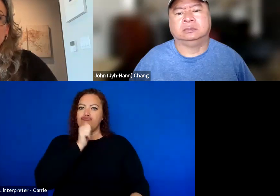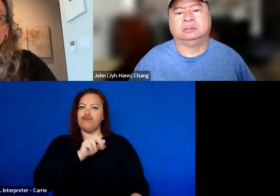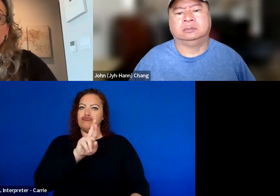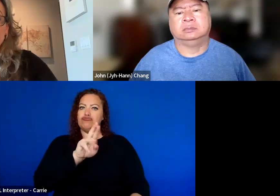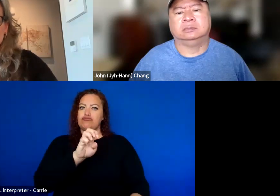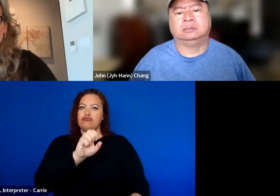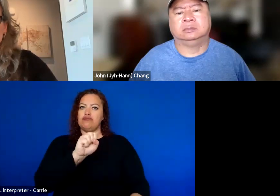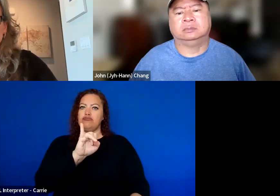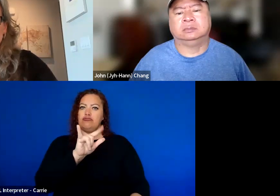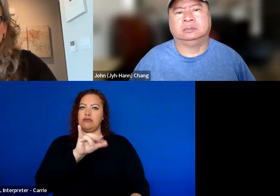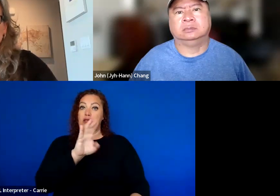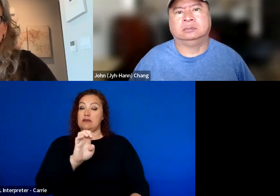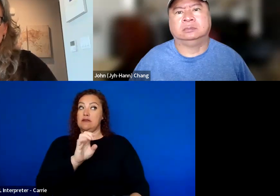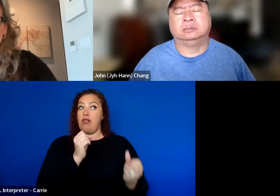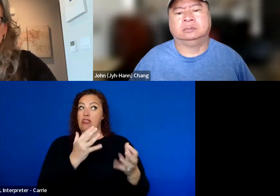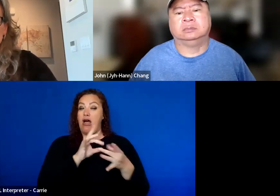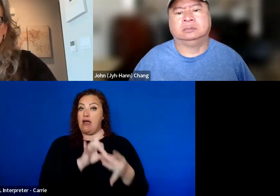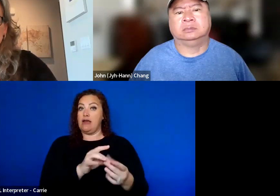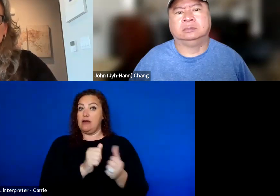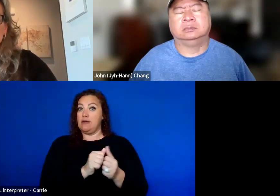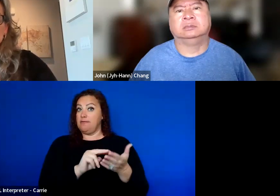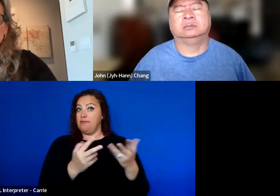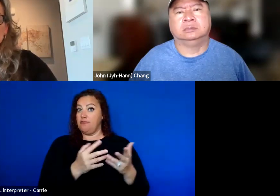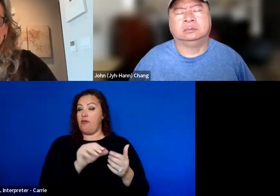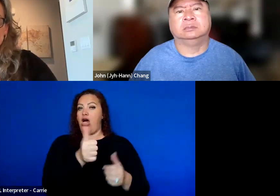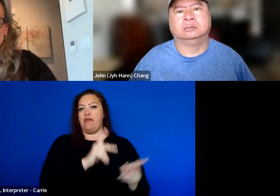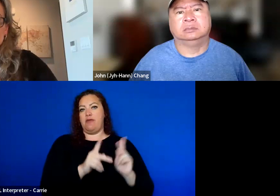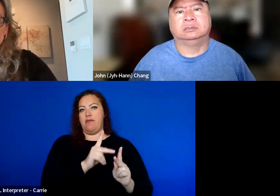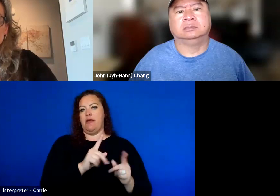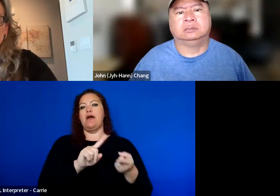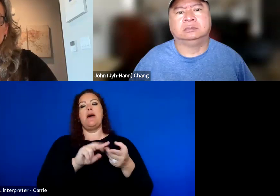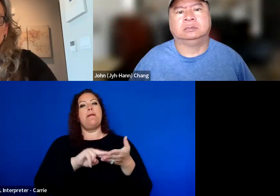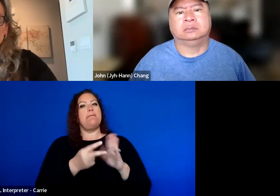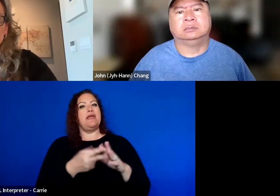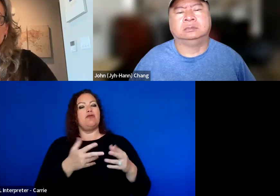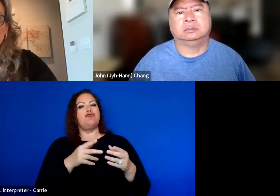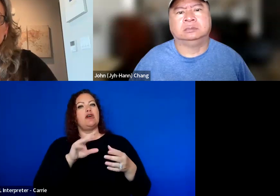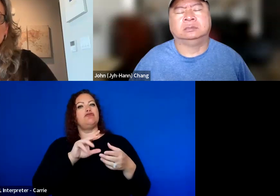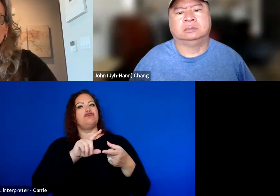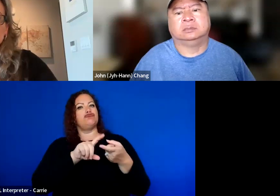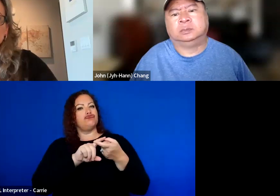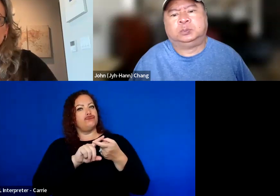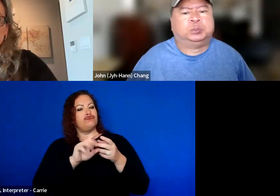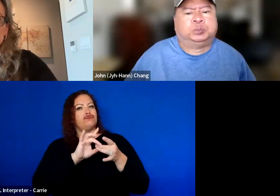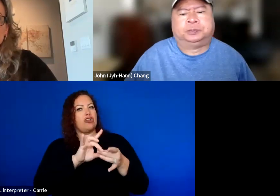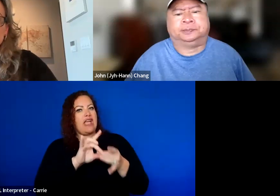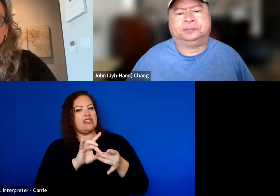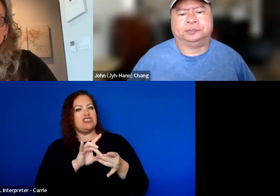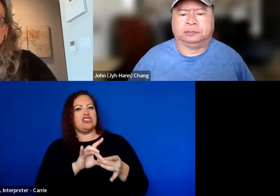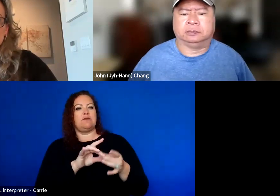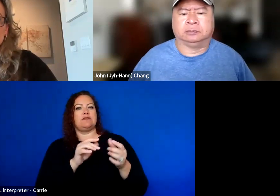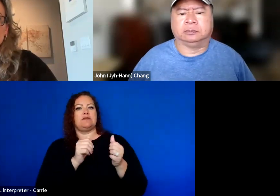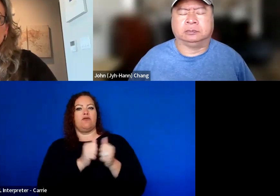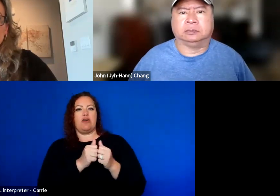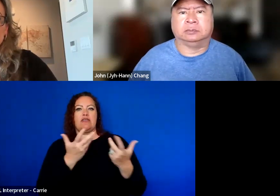with other people, meaning our relationships, really investing in high quality relationships and